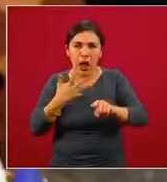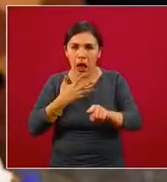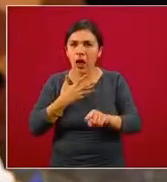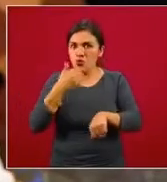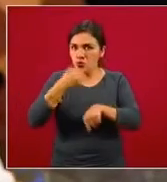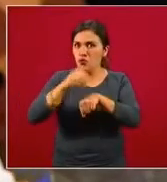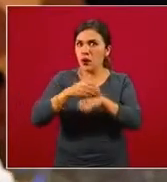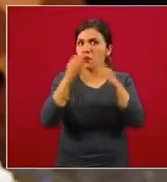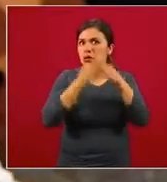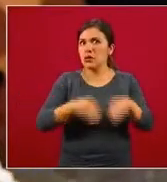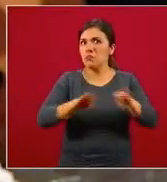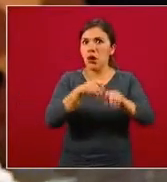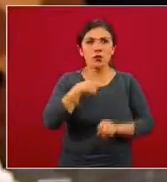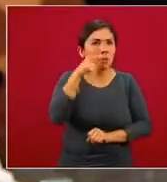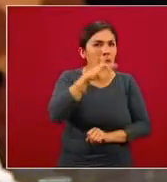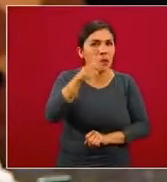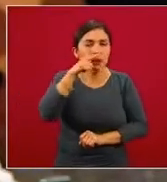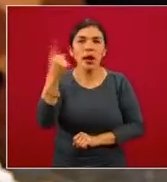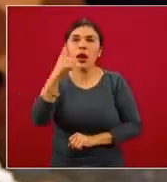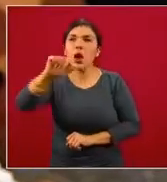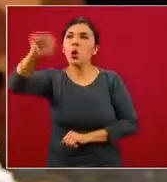Talking about the mortality,